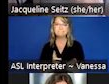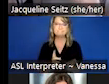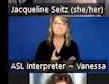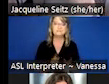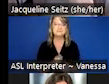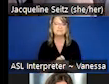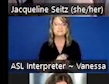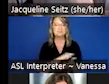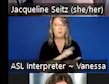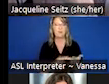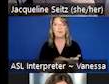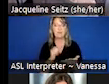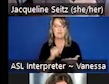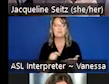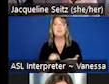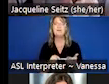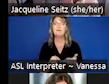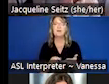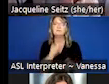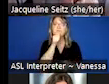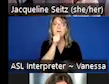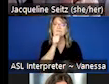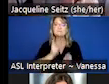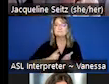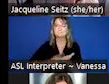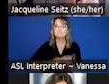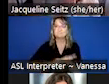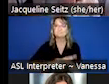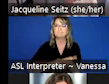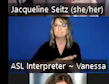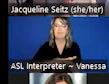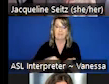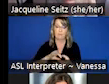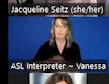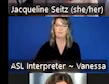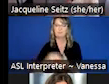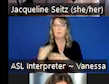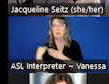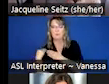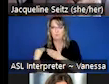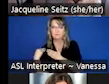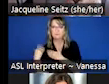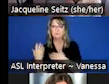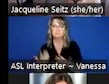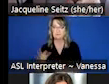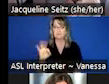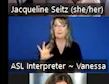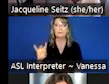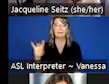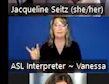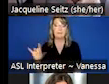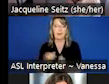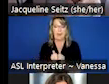The last core element is a privacy dialogue, and this is about accountability. how is 988 communicating